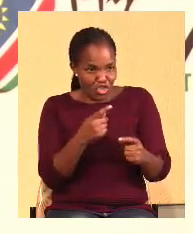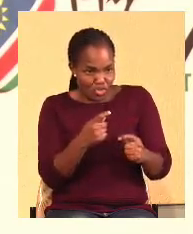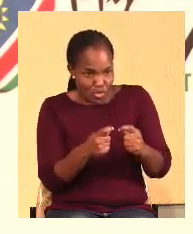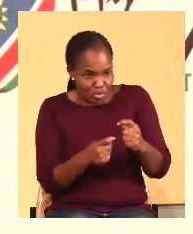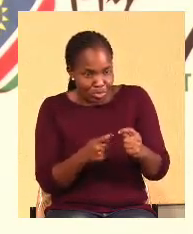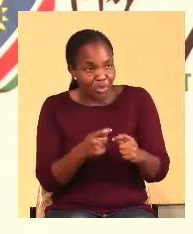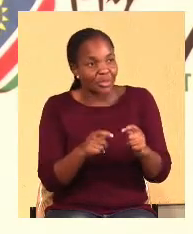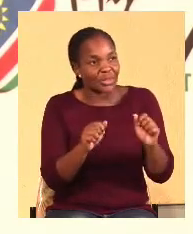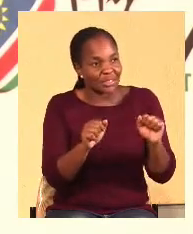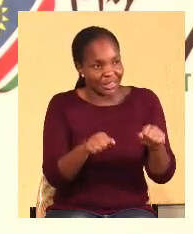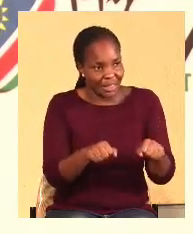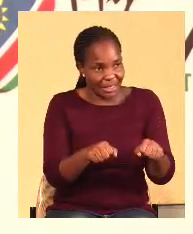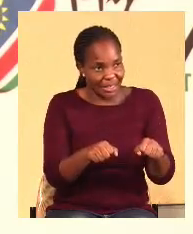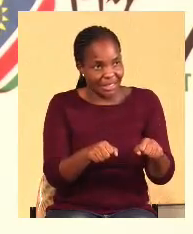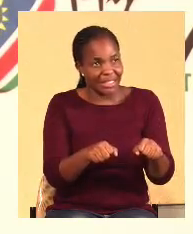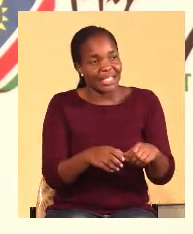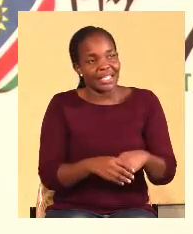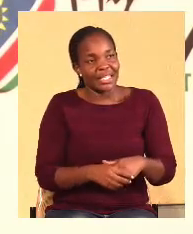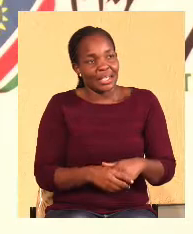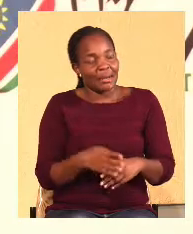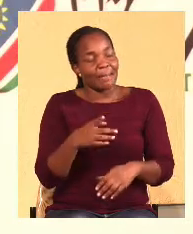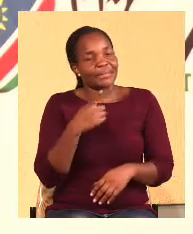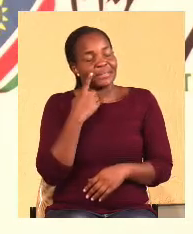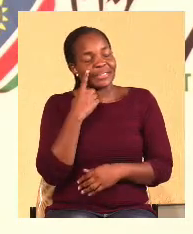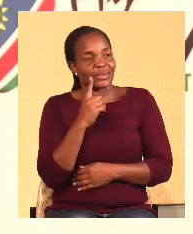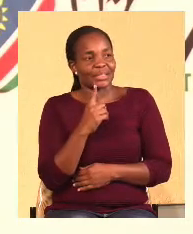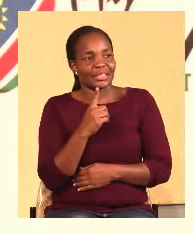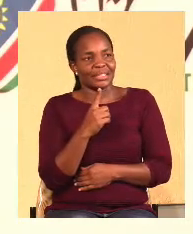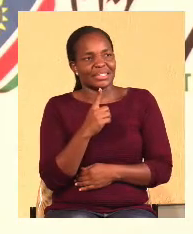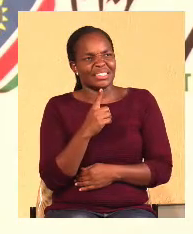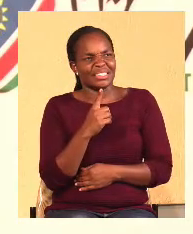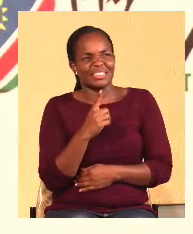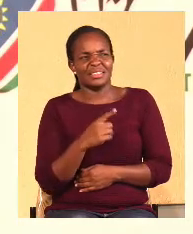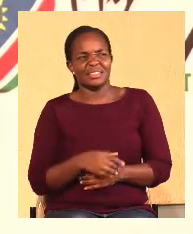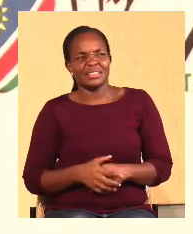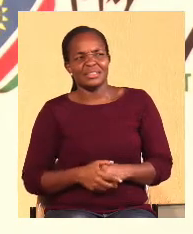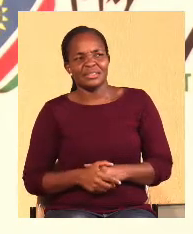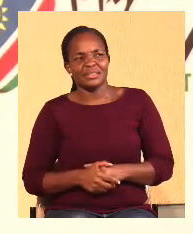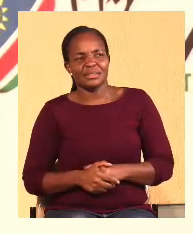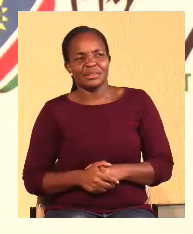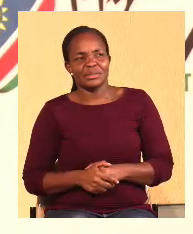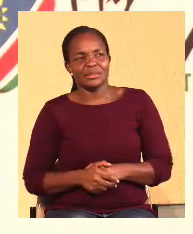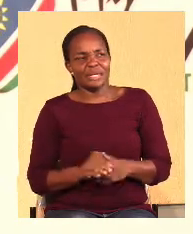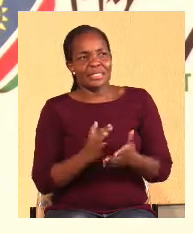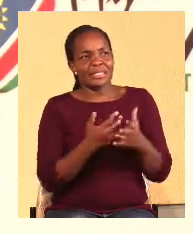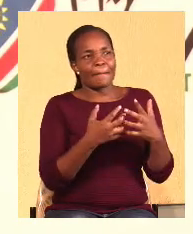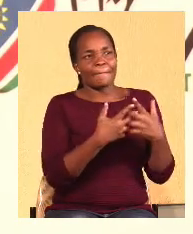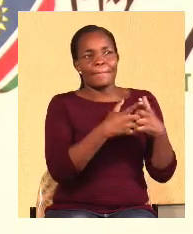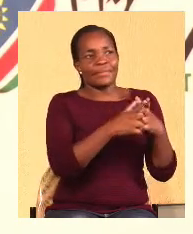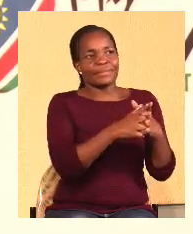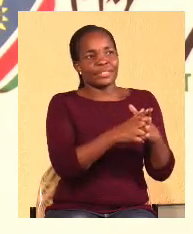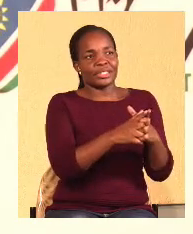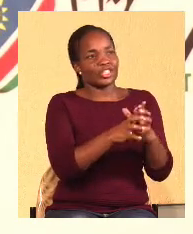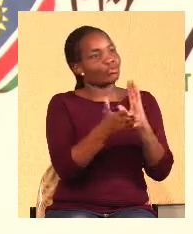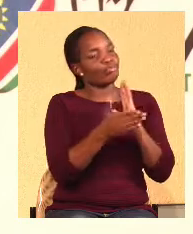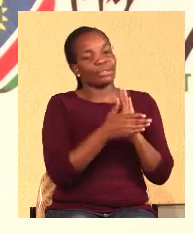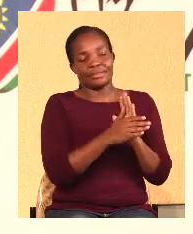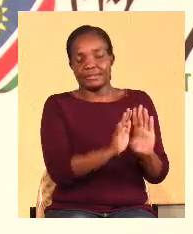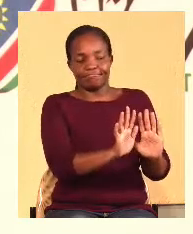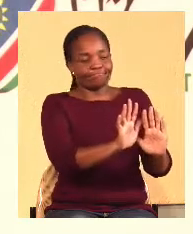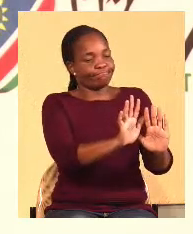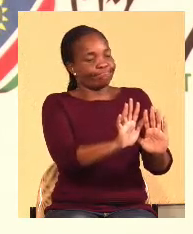circumstances, that could be done. But I've seen that in some circumstances, for example, certain churches have completely said no, they are not going to